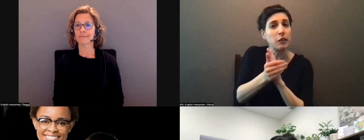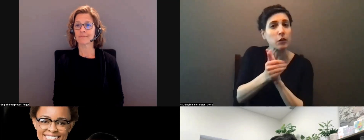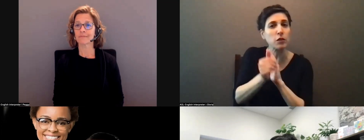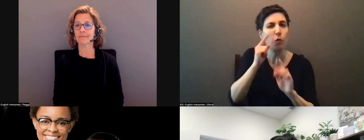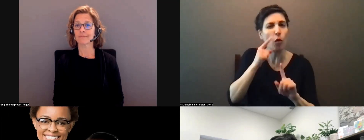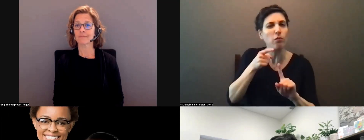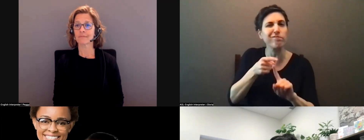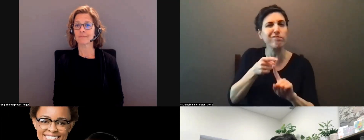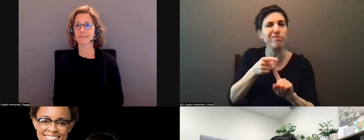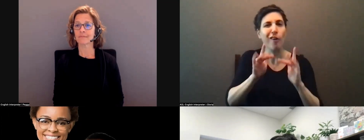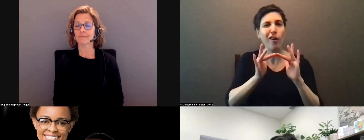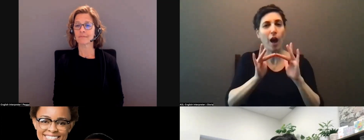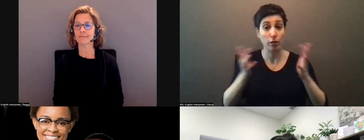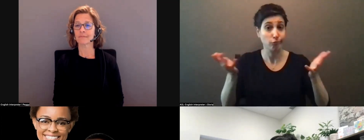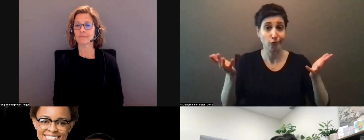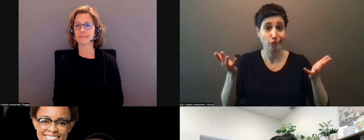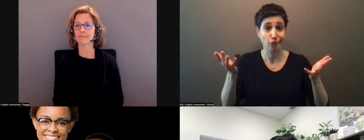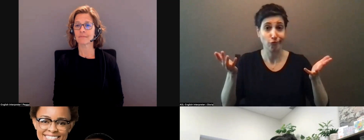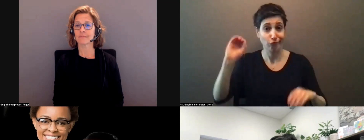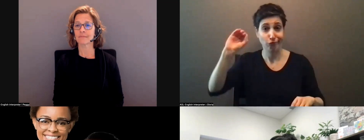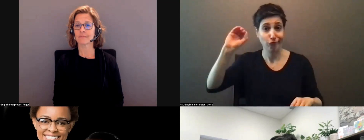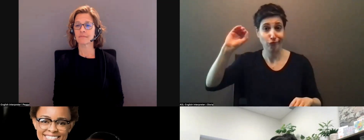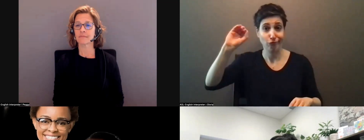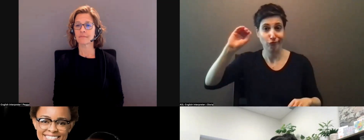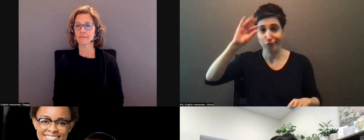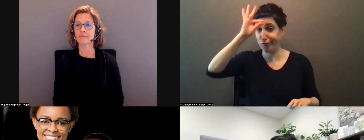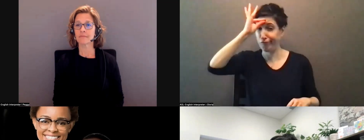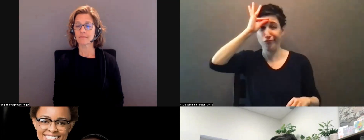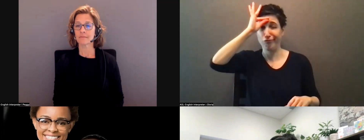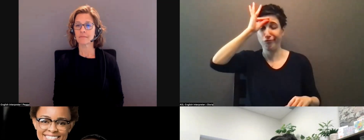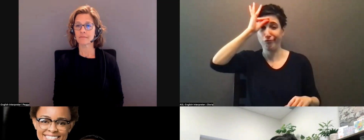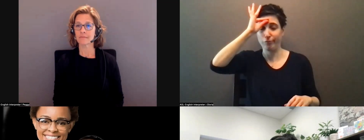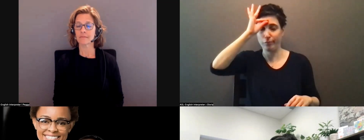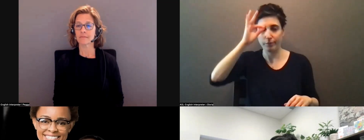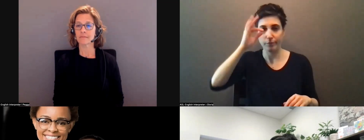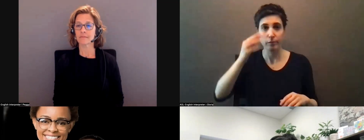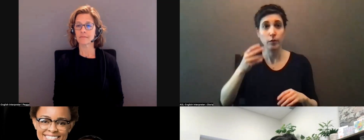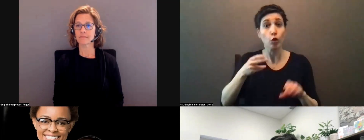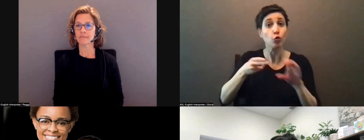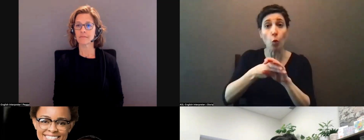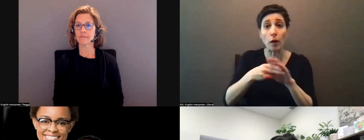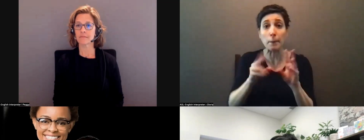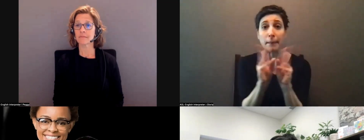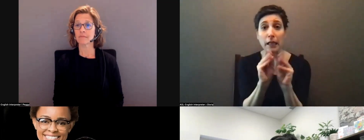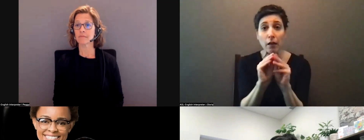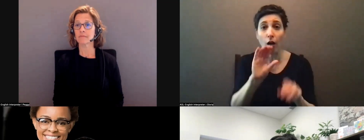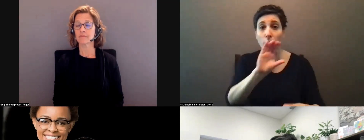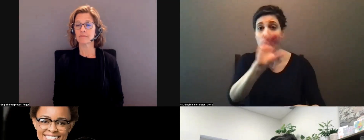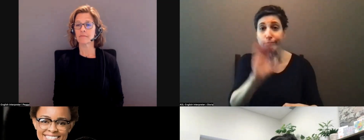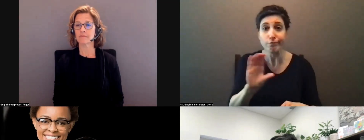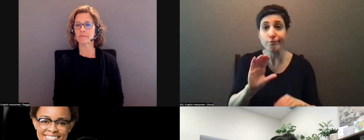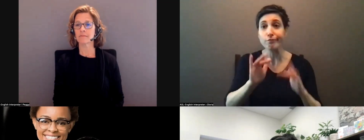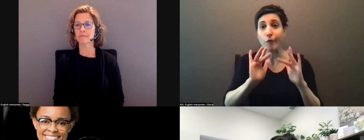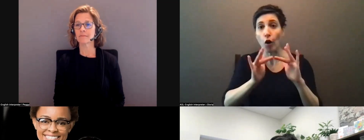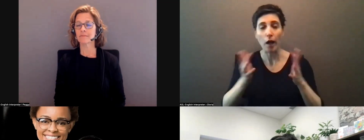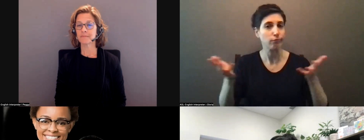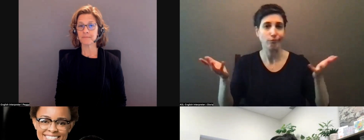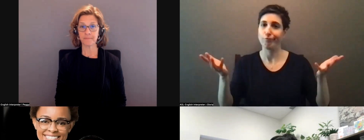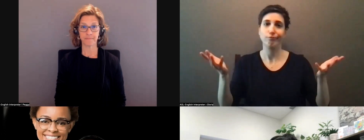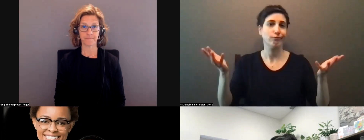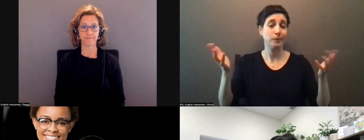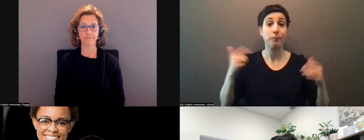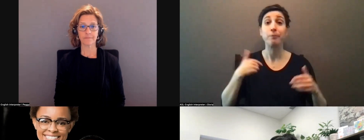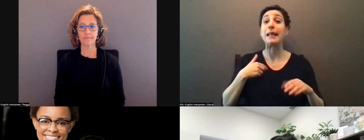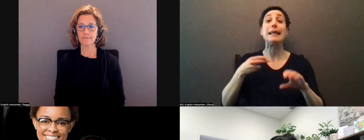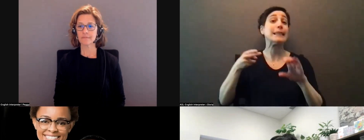doing anything on virtual meetings. So when I came to the school, I learned a lot.